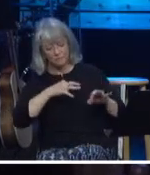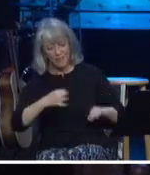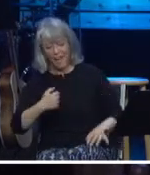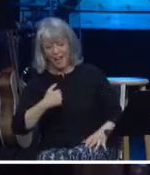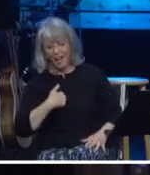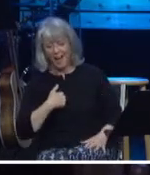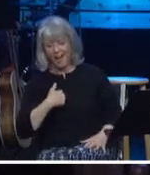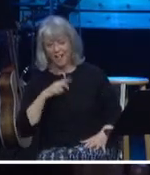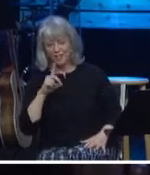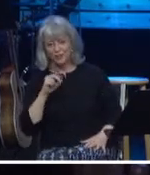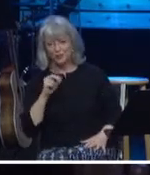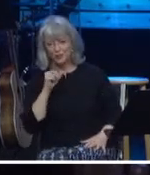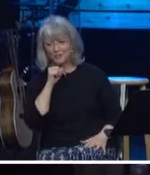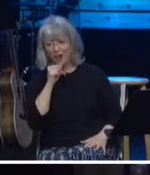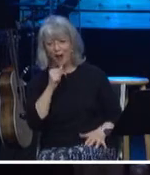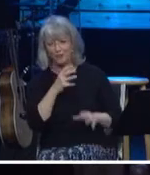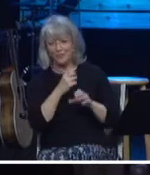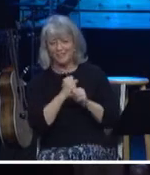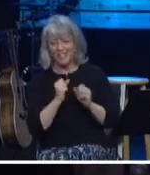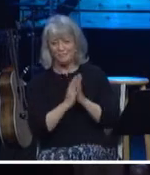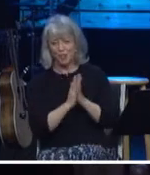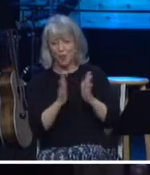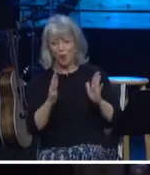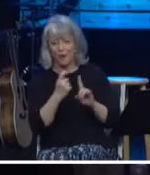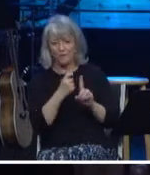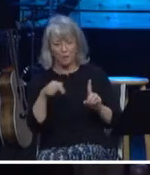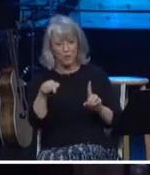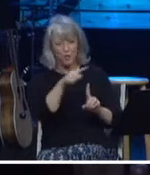I do not receive glory from men,